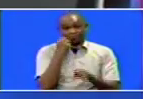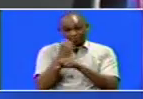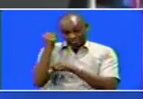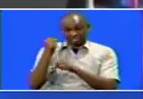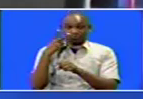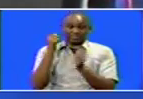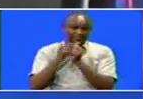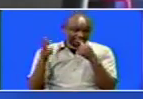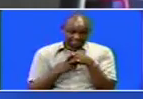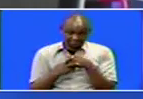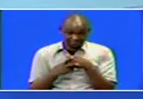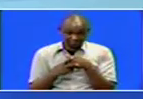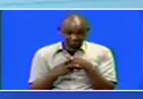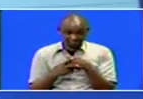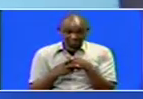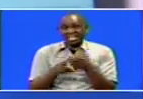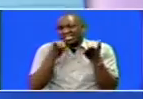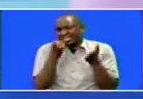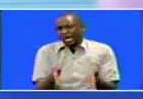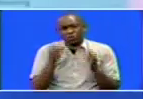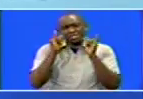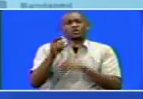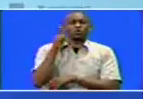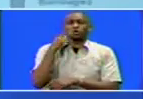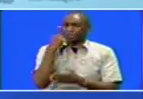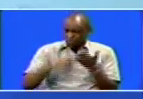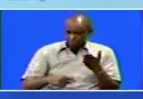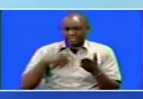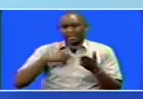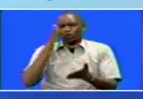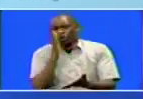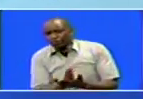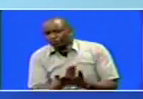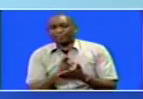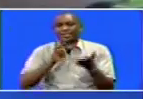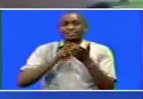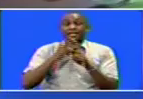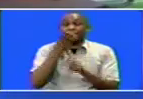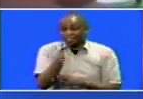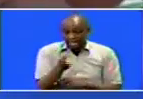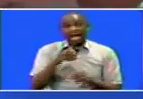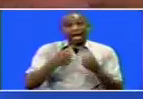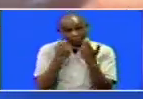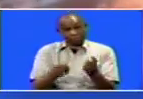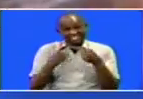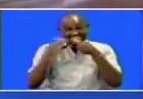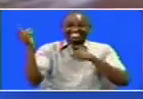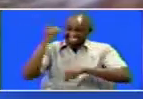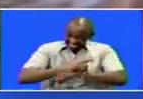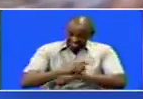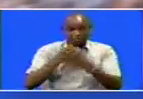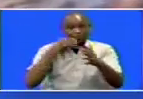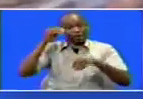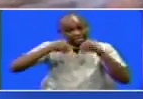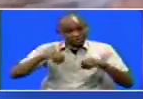February 2017. According to the new law, verification of the voters' register should be done 90 days before the